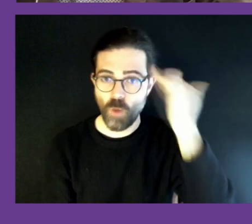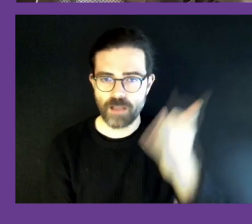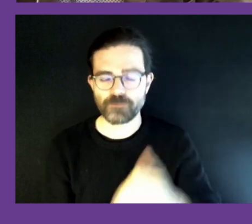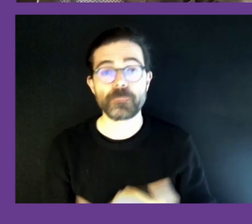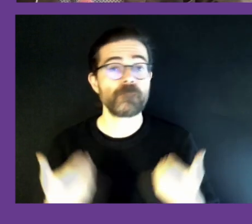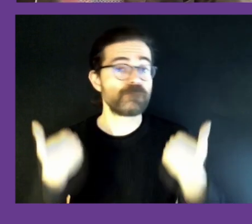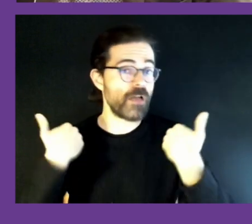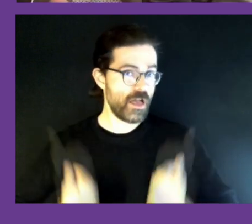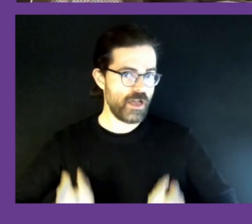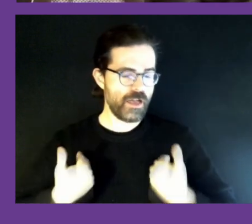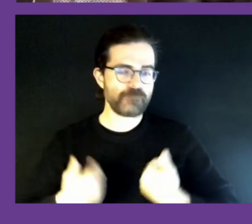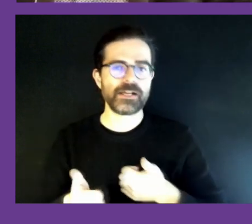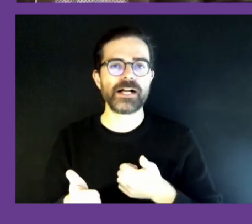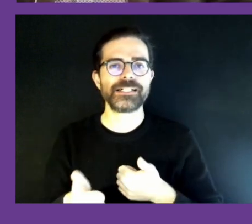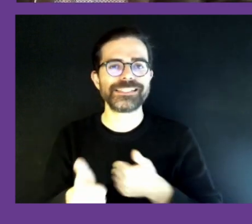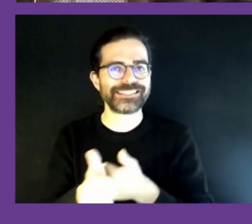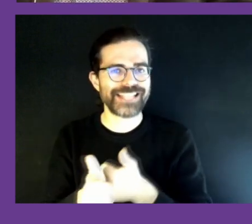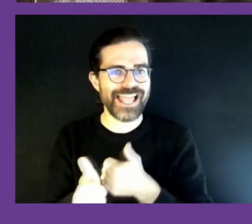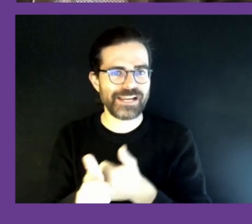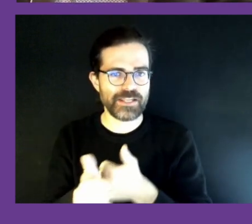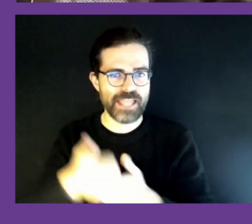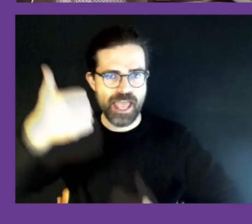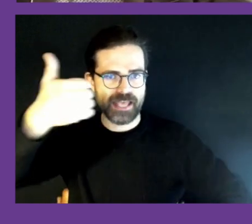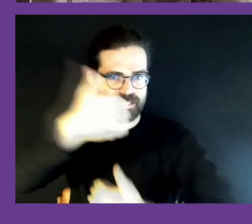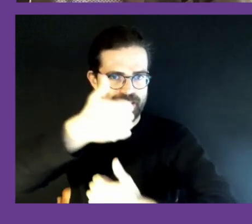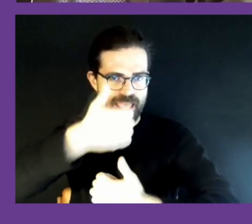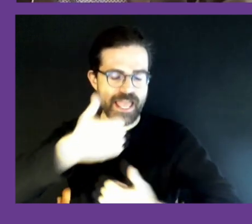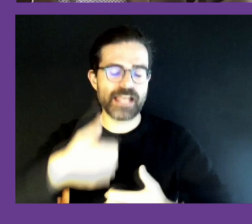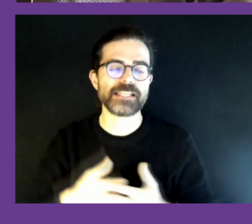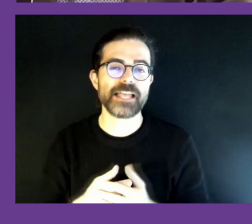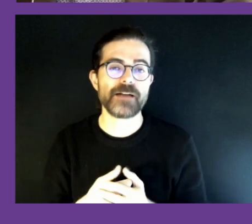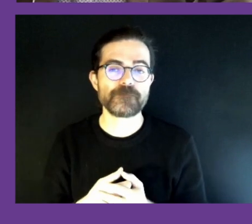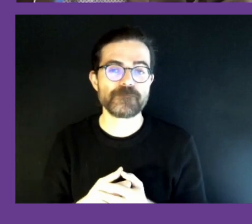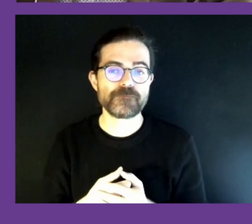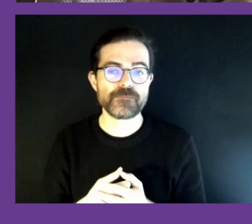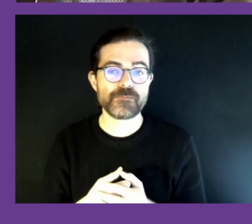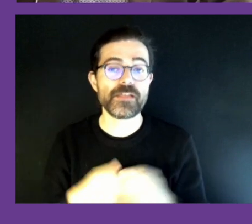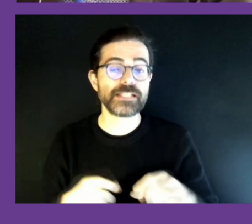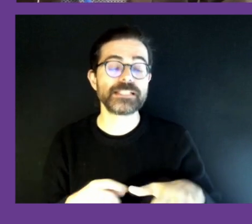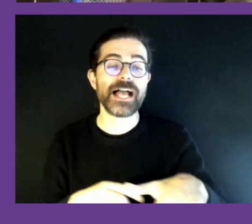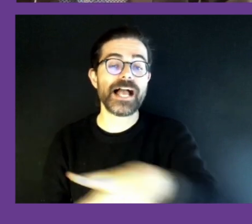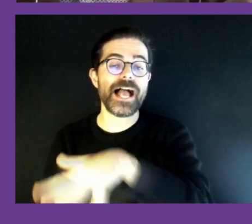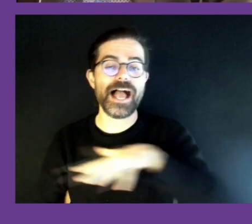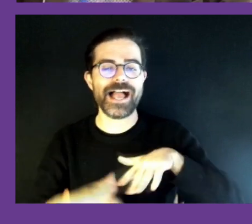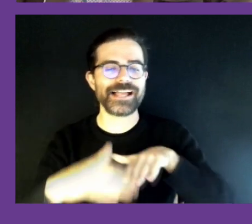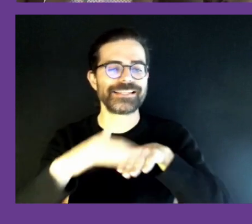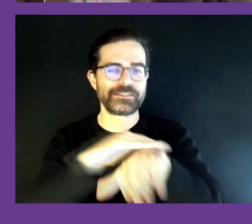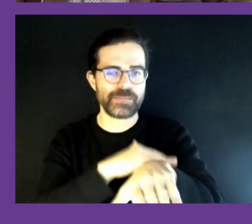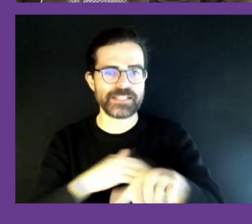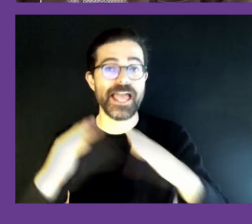European technical committees on the standardization of the accessibility of the built environment and ICT